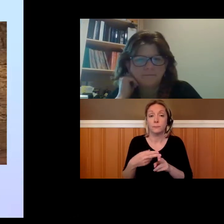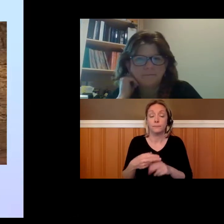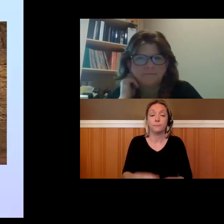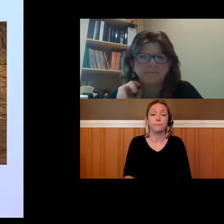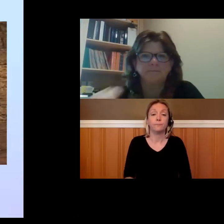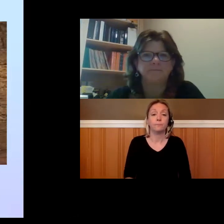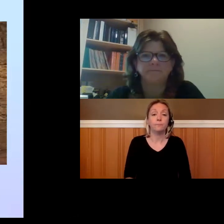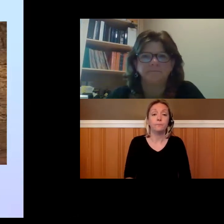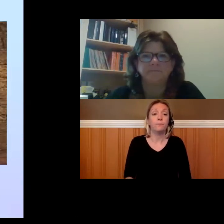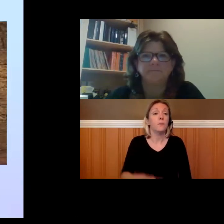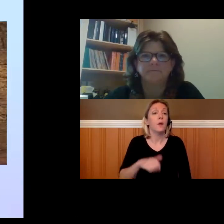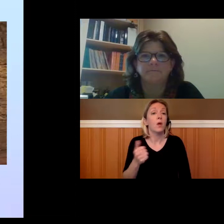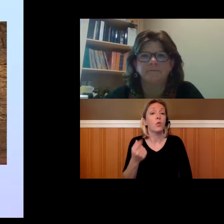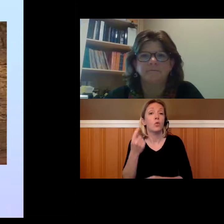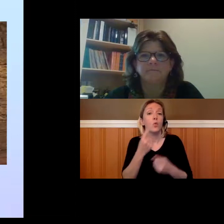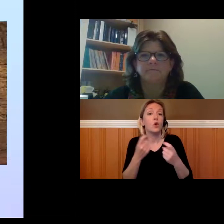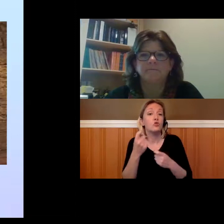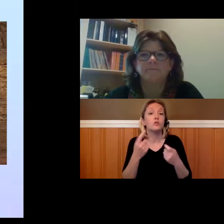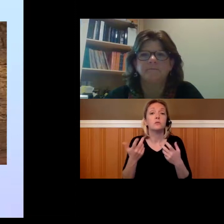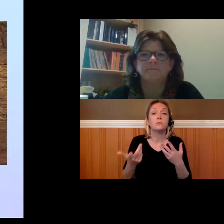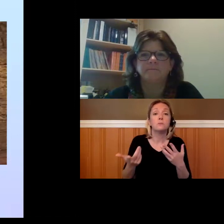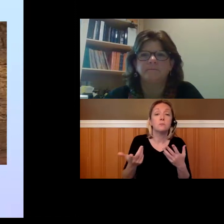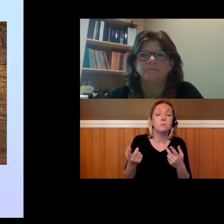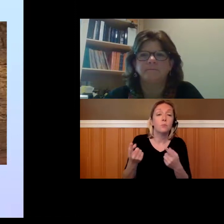Does anybody have any questions?